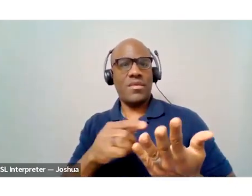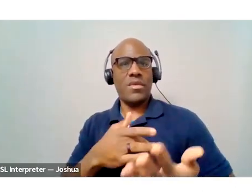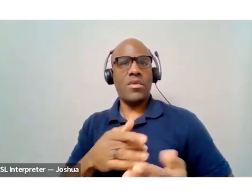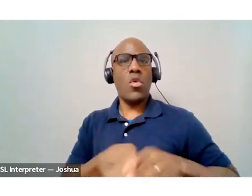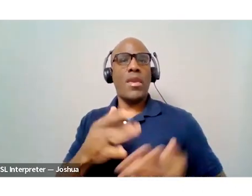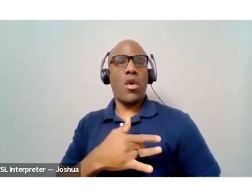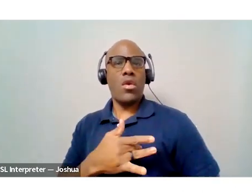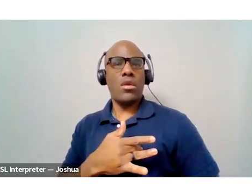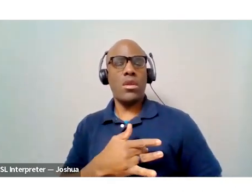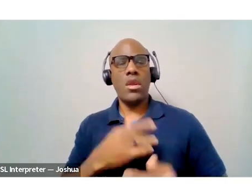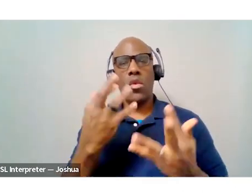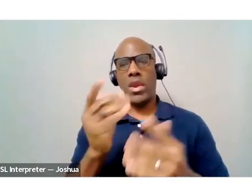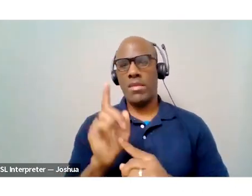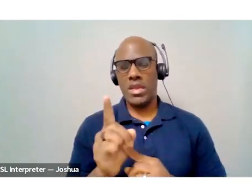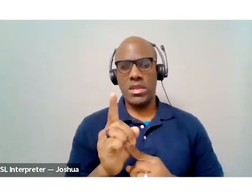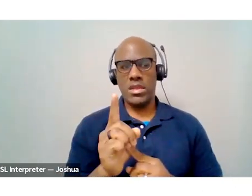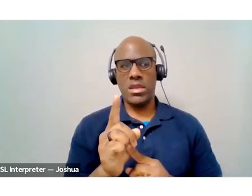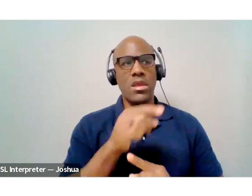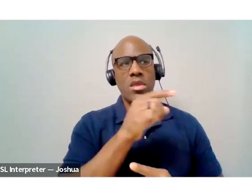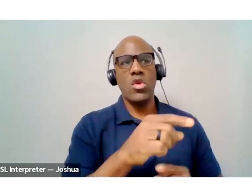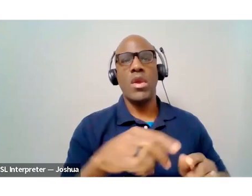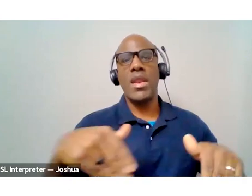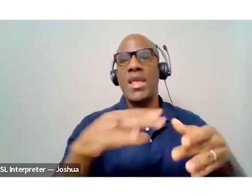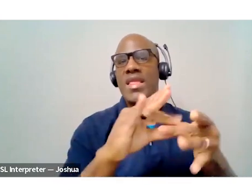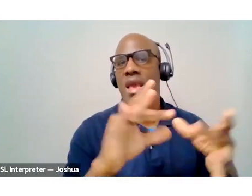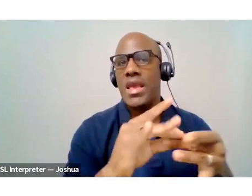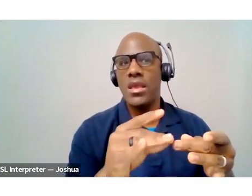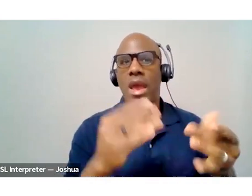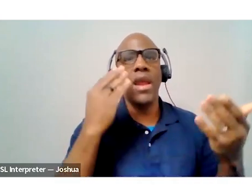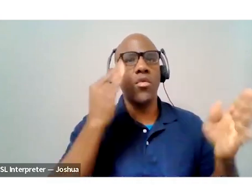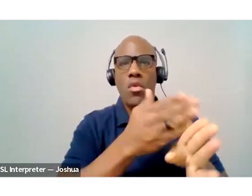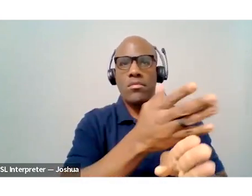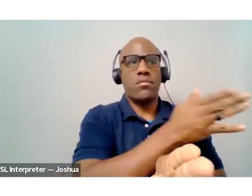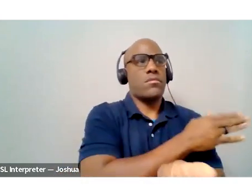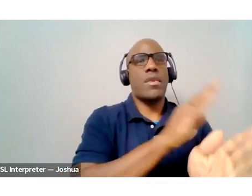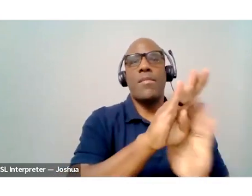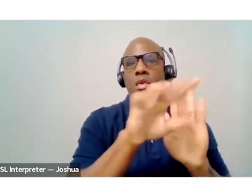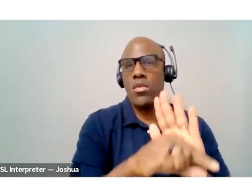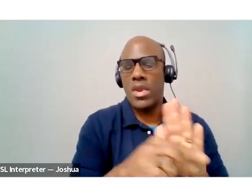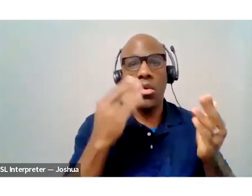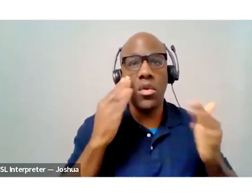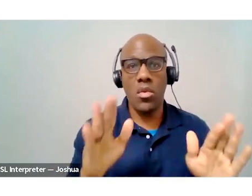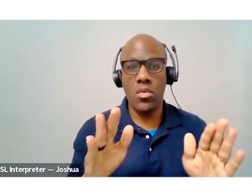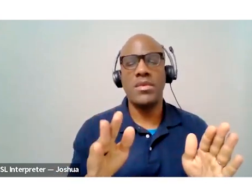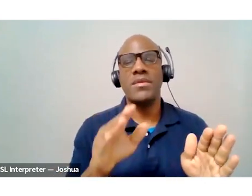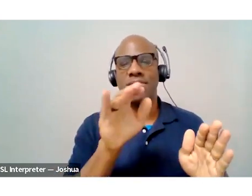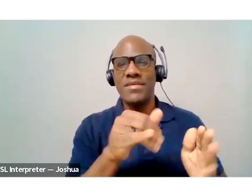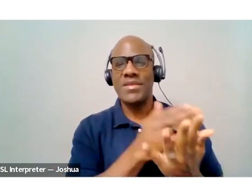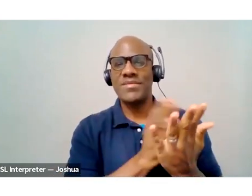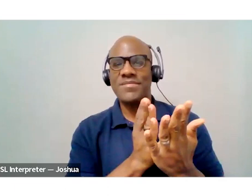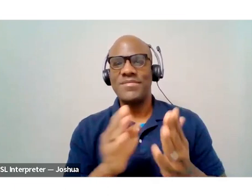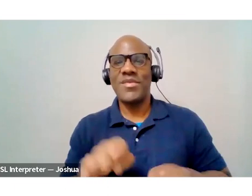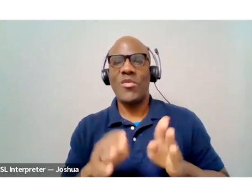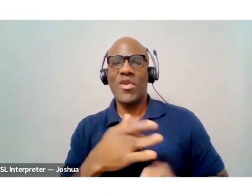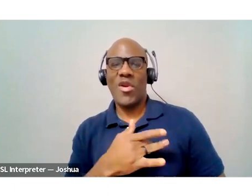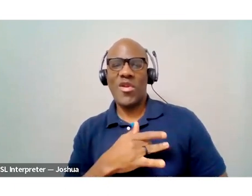What is omitted? What are things I don't know? The critical mind will see all the things in front of it and